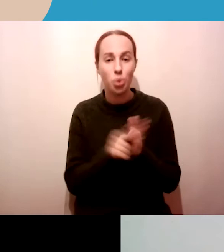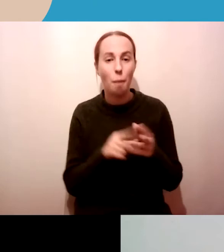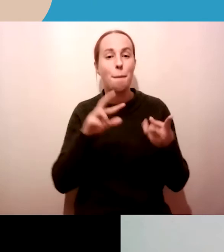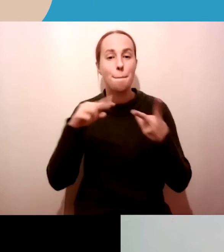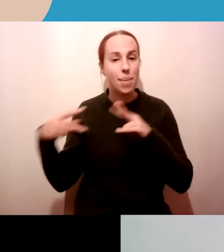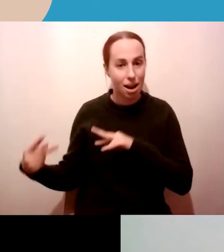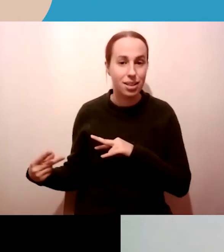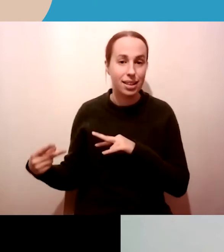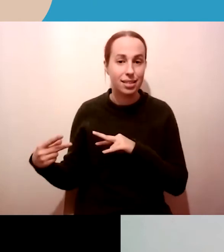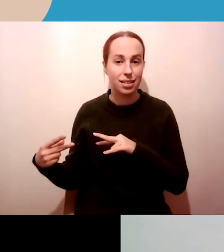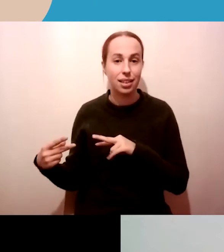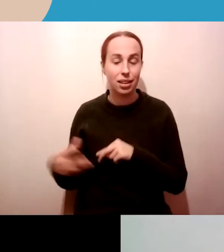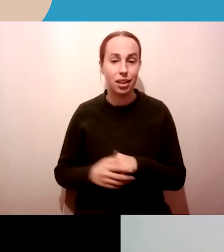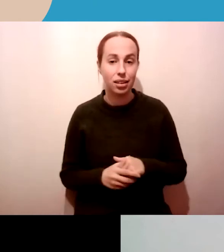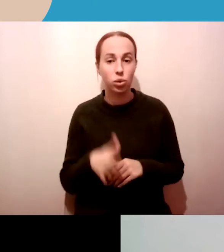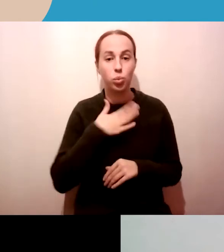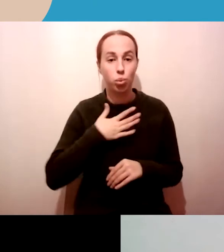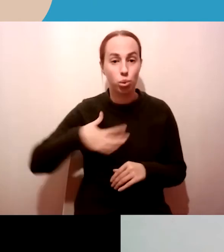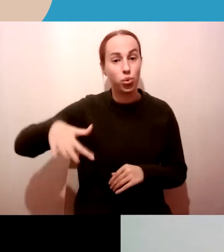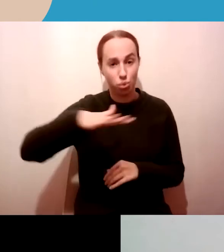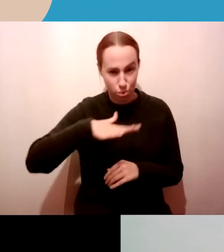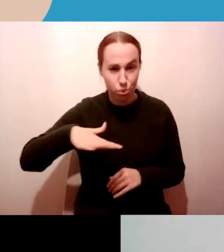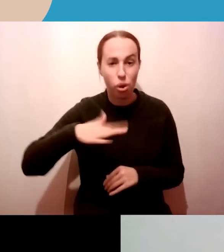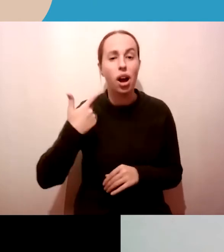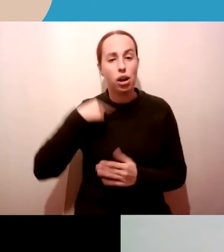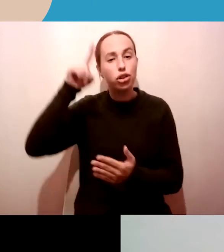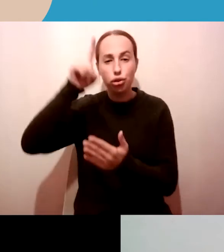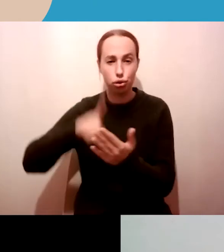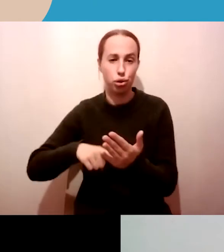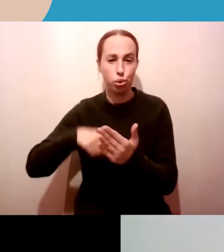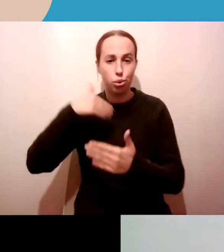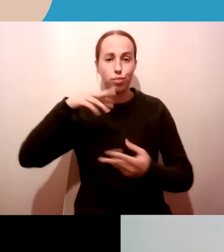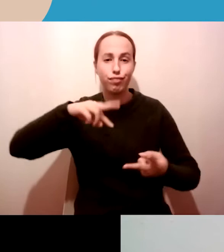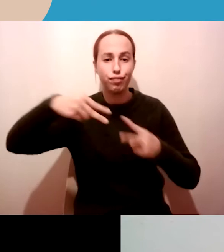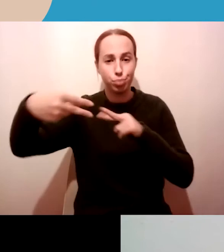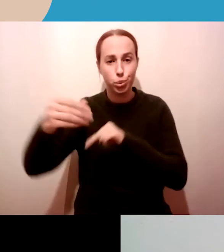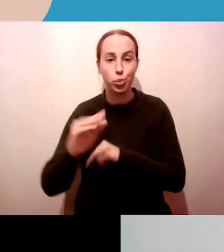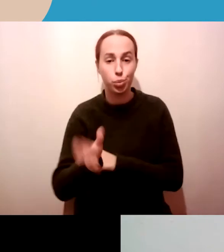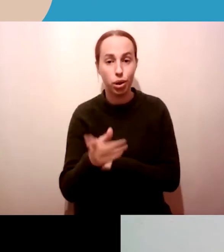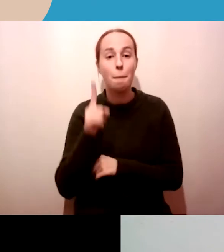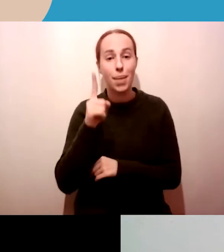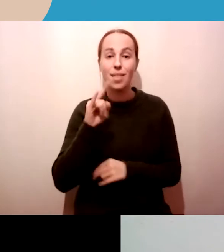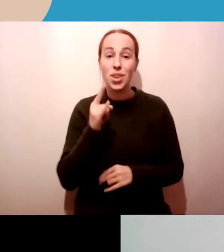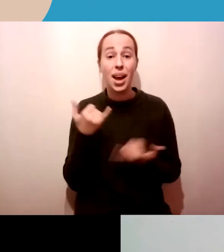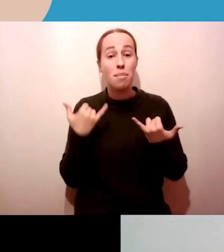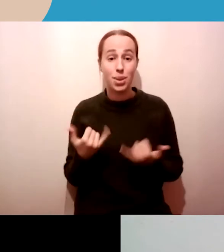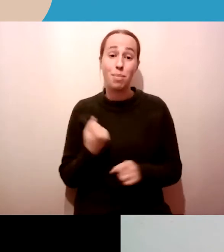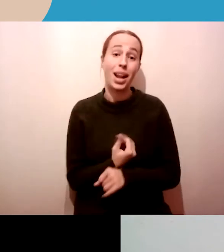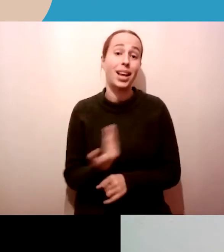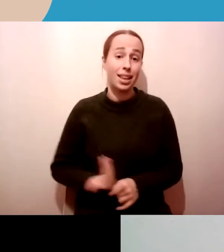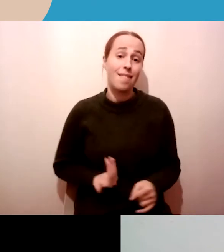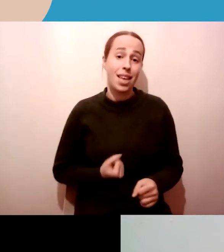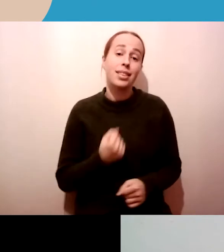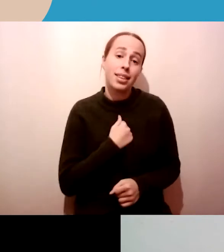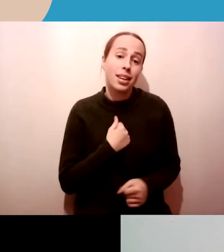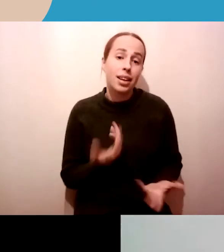And this has to happen. Our society has to change. It's just a pity that